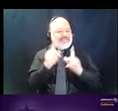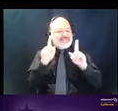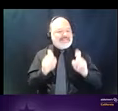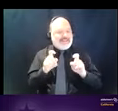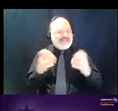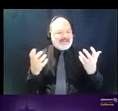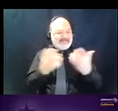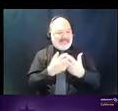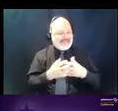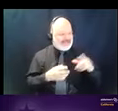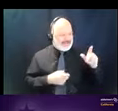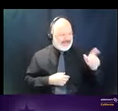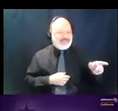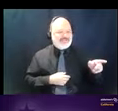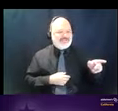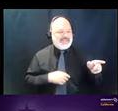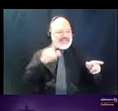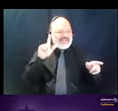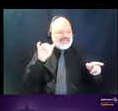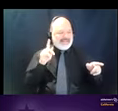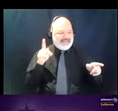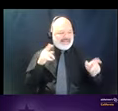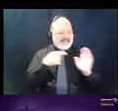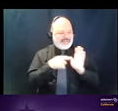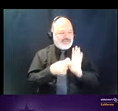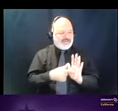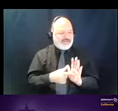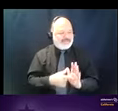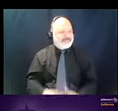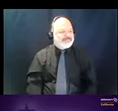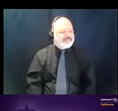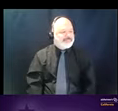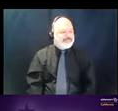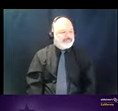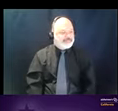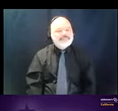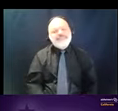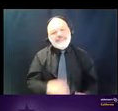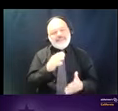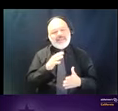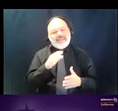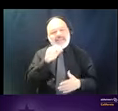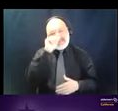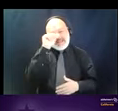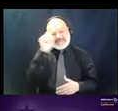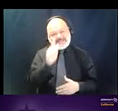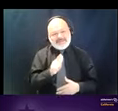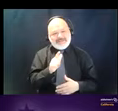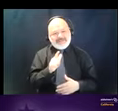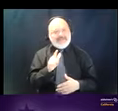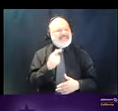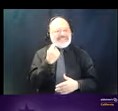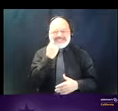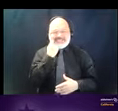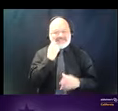this link as stated here. And the next slide. So the Alzheimer's Association special report just came